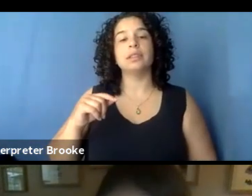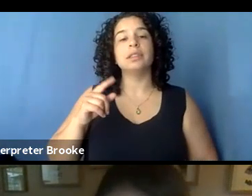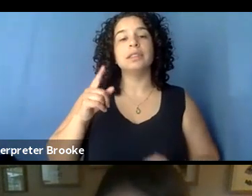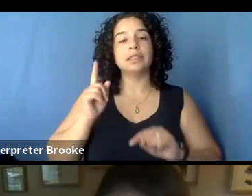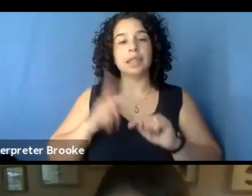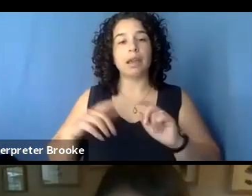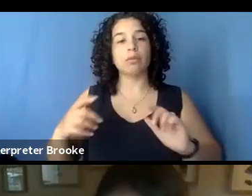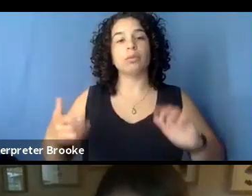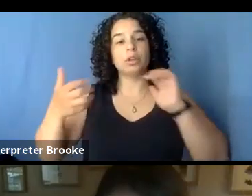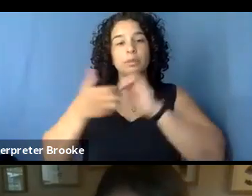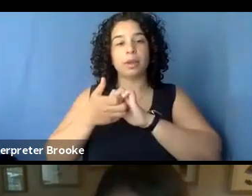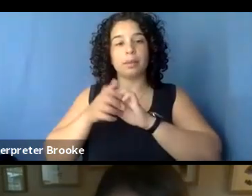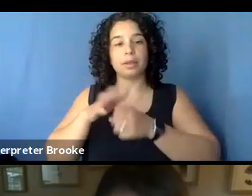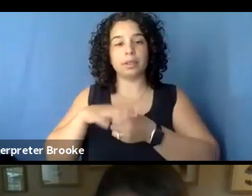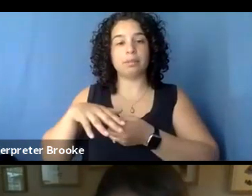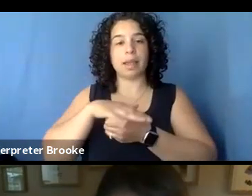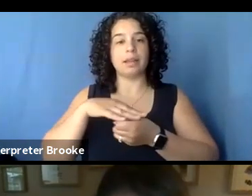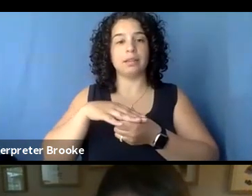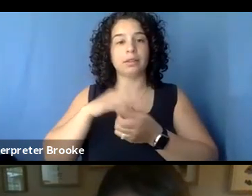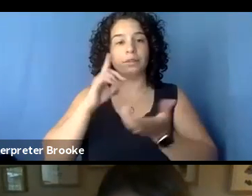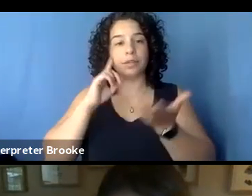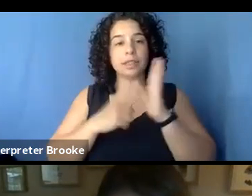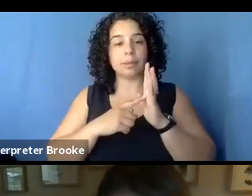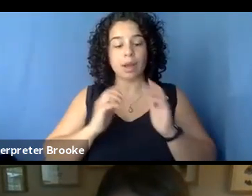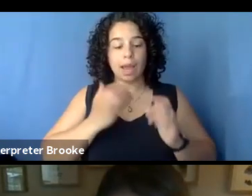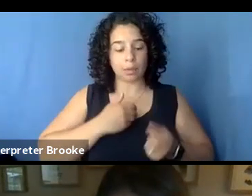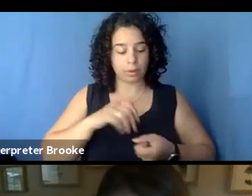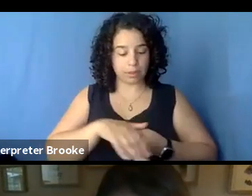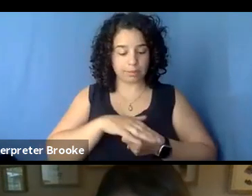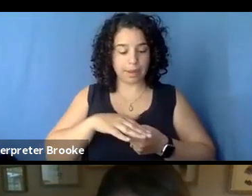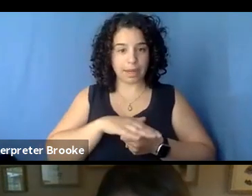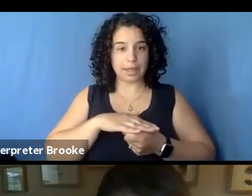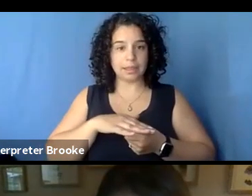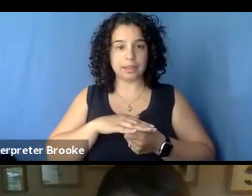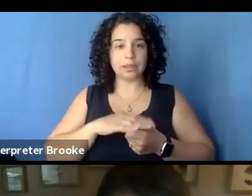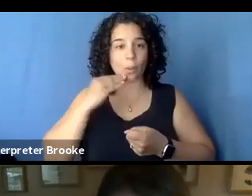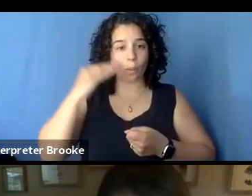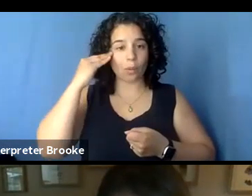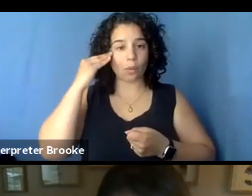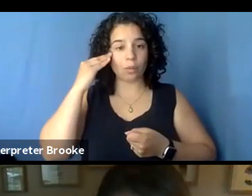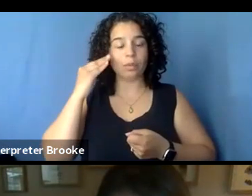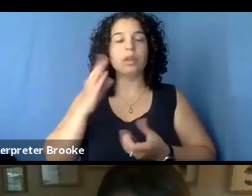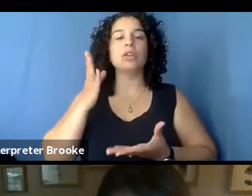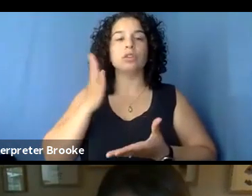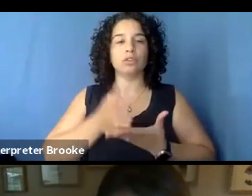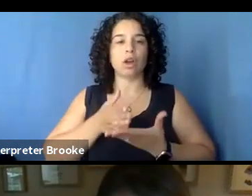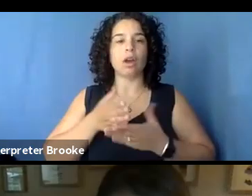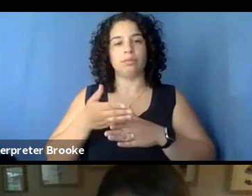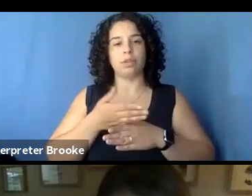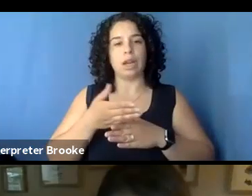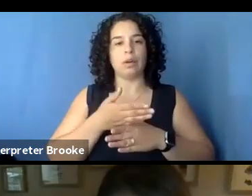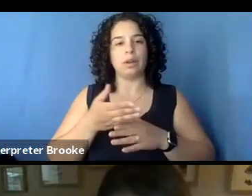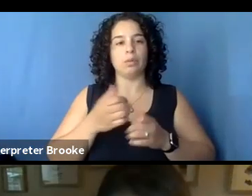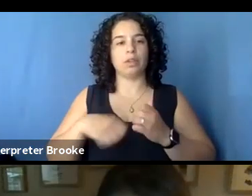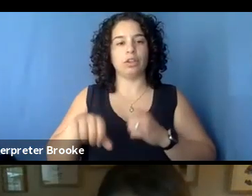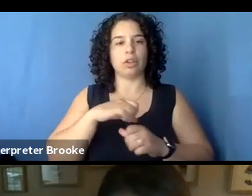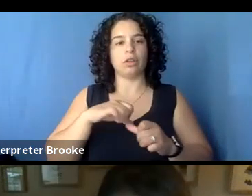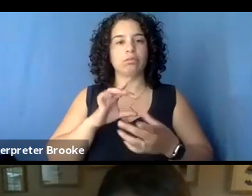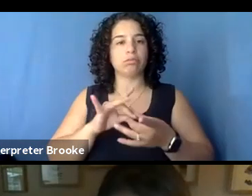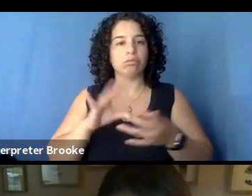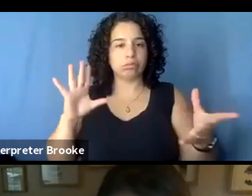to stop sharing the space that we're in, our home space, our studio space, for a very brief time,